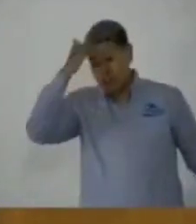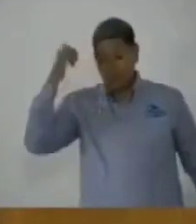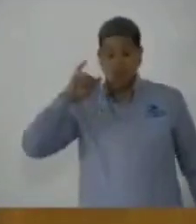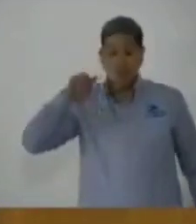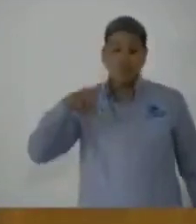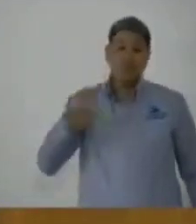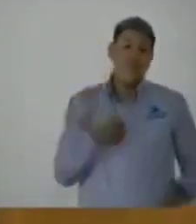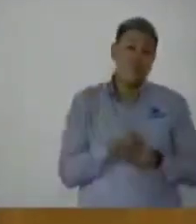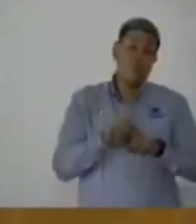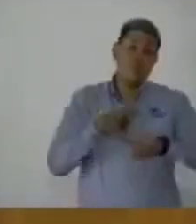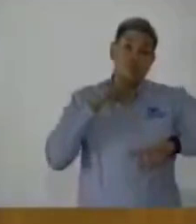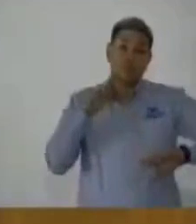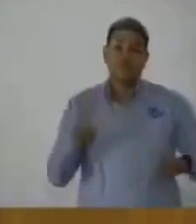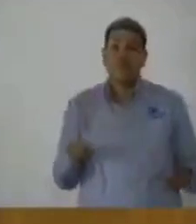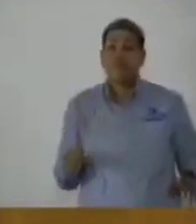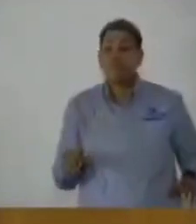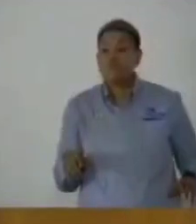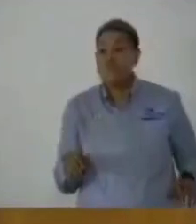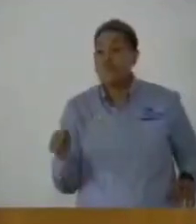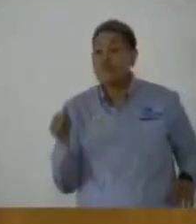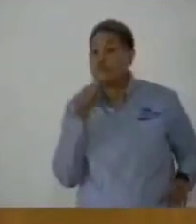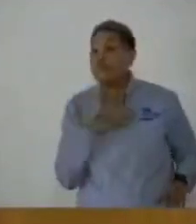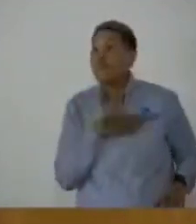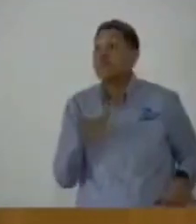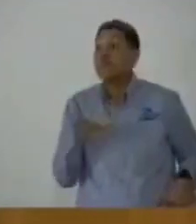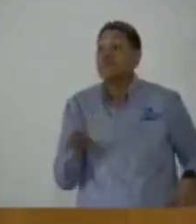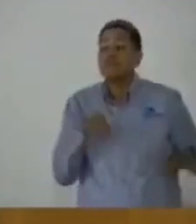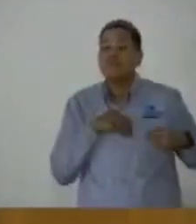JLP was unwilling to even take the test.